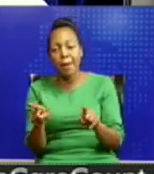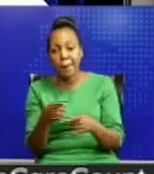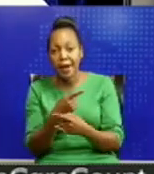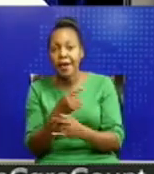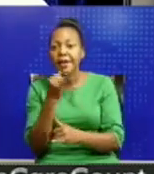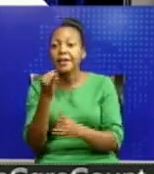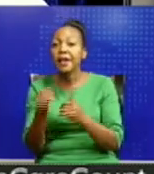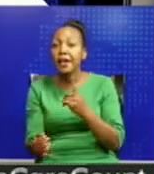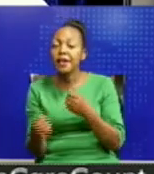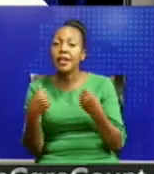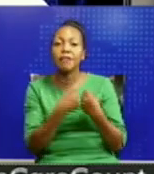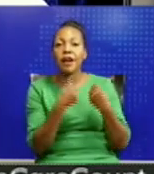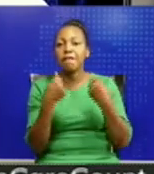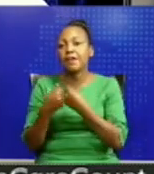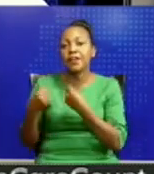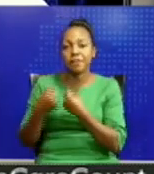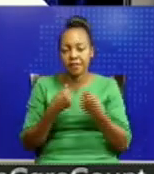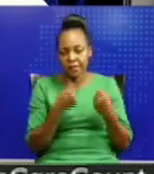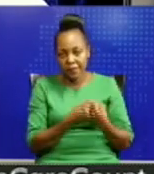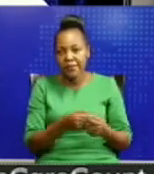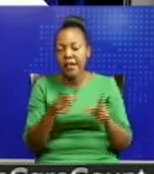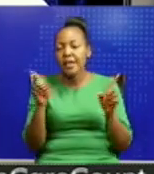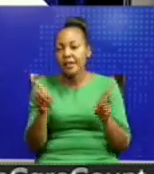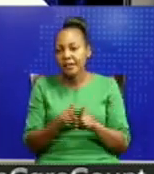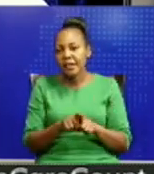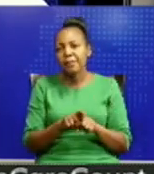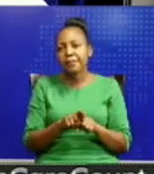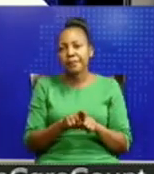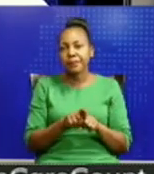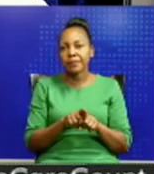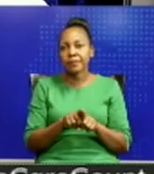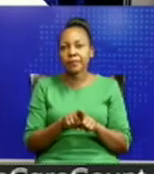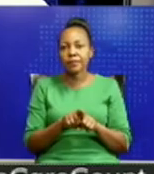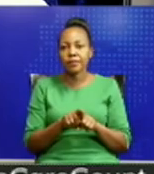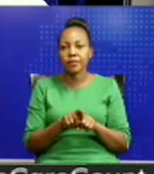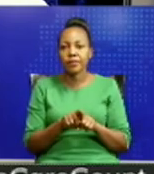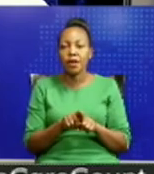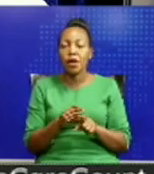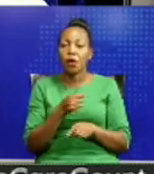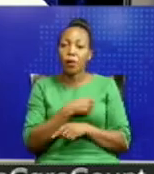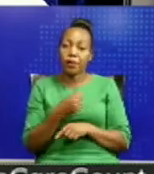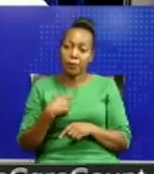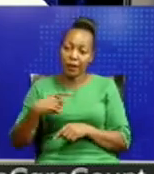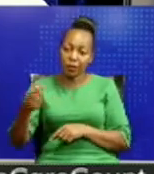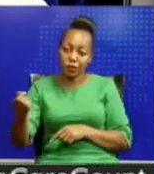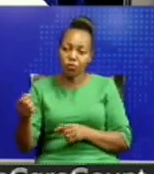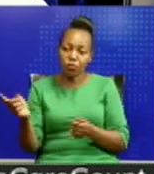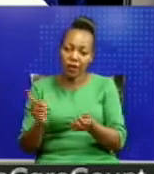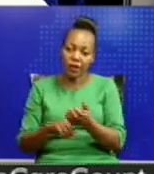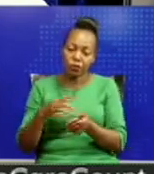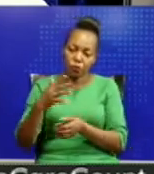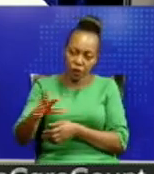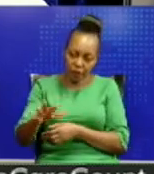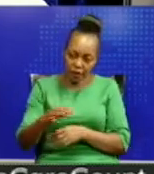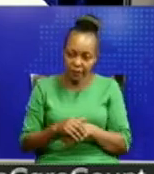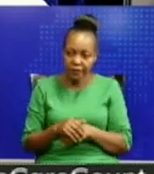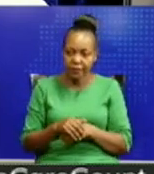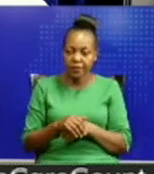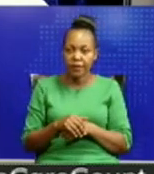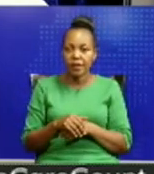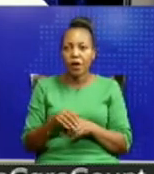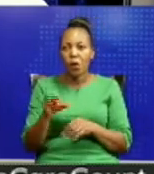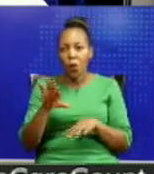end up in fights. Mm. And also find that when women are going to fetch water and they are